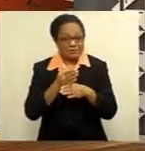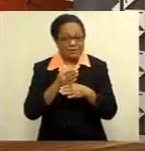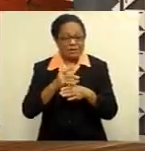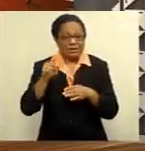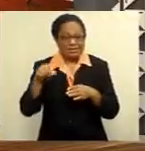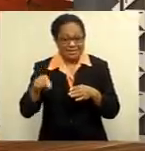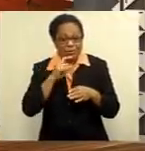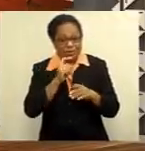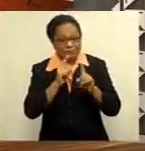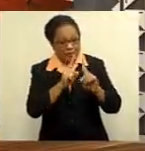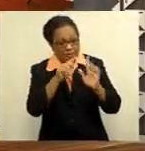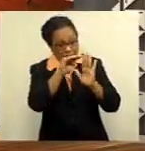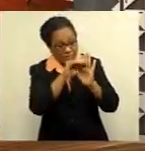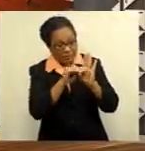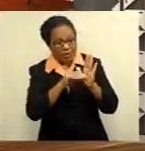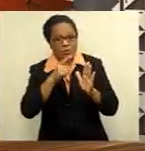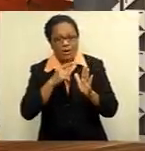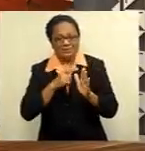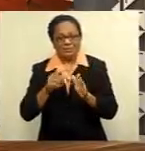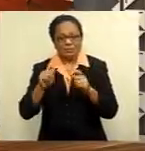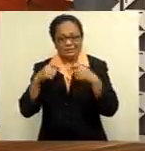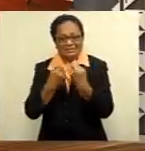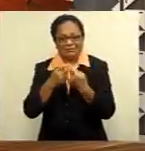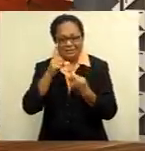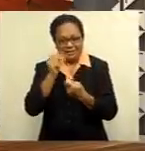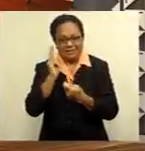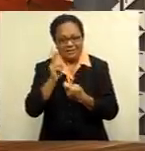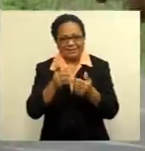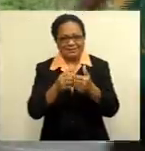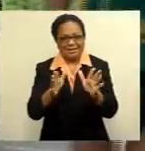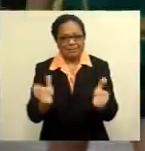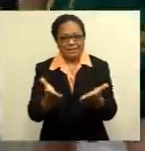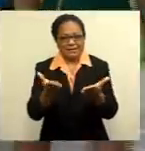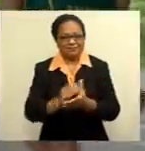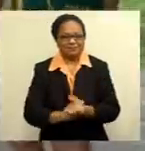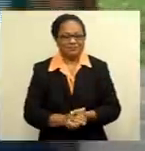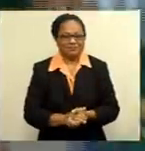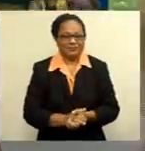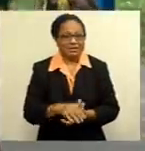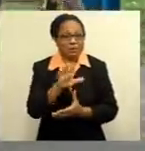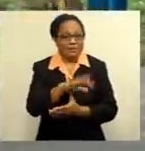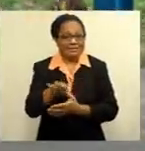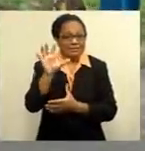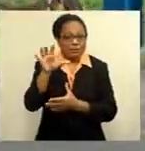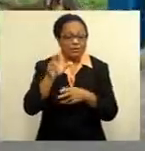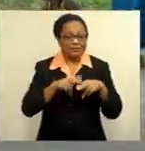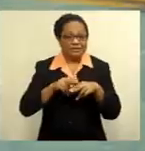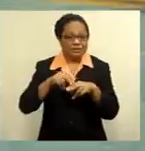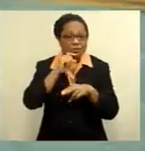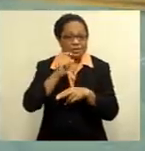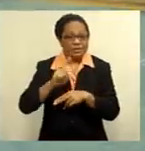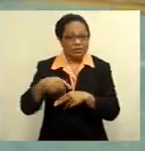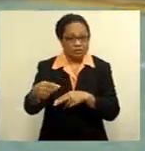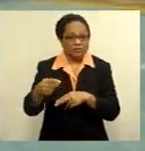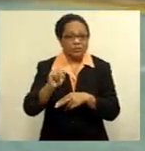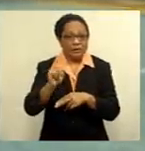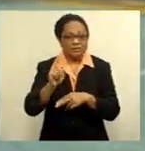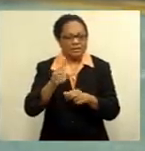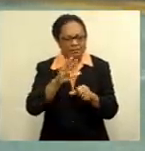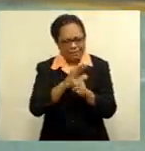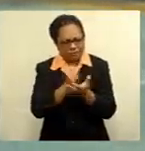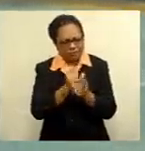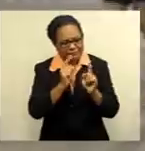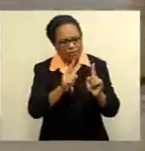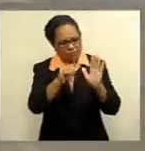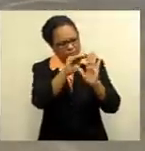its players can safely return to the courts. Venina Rakautonga reports. Basketball Fiji will continue to ensure proper guidelines